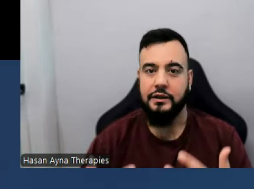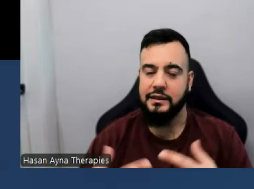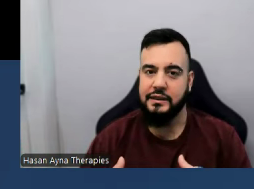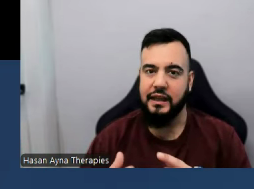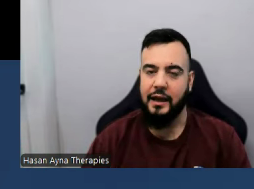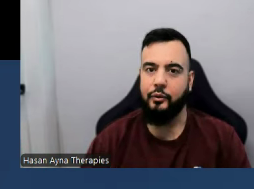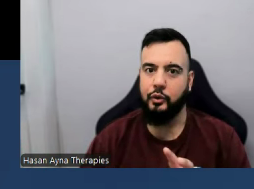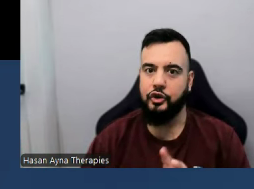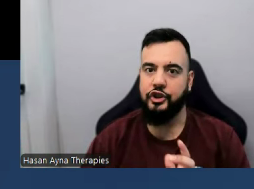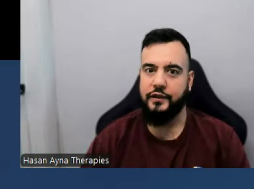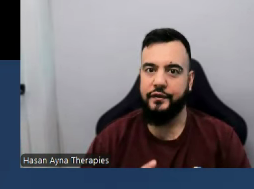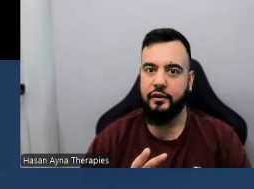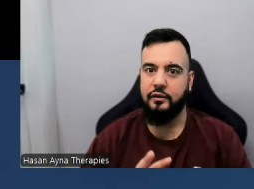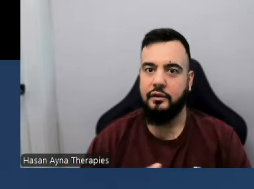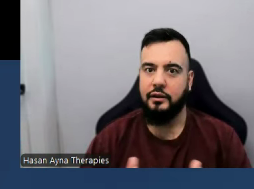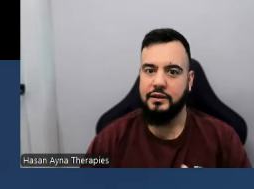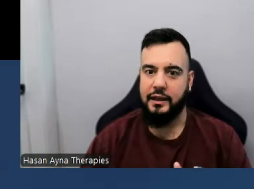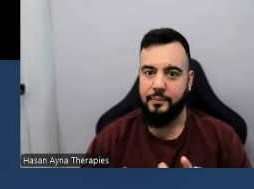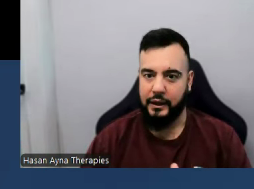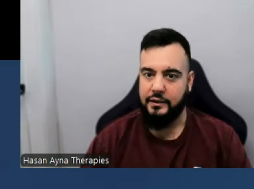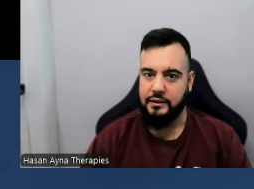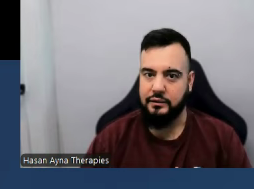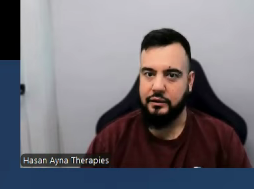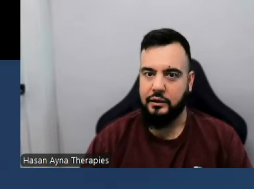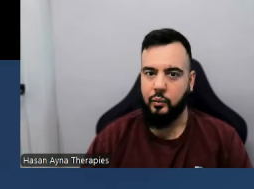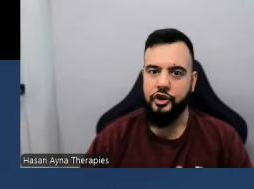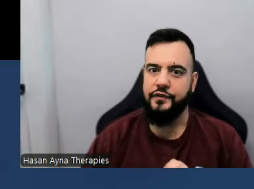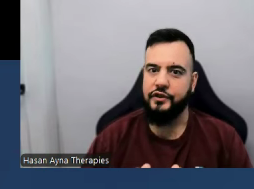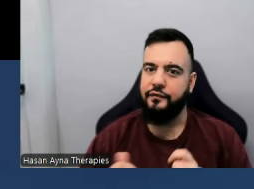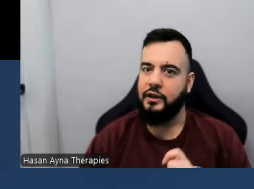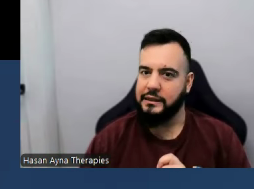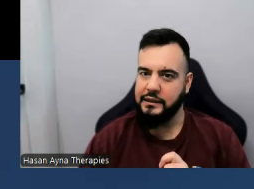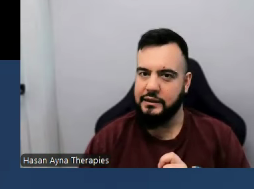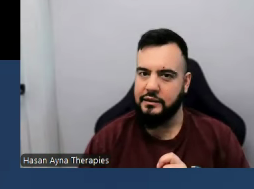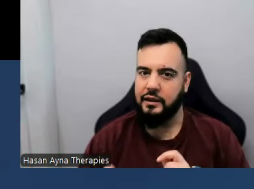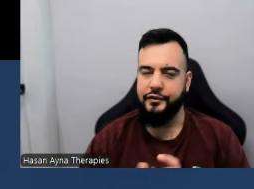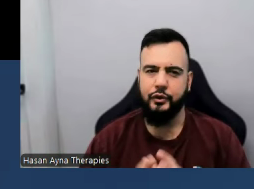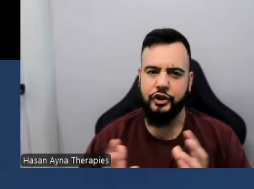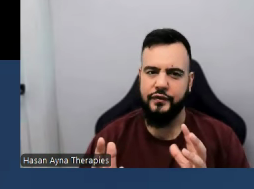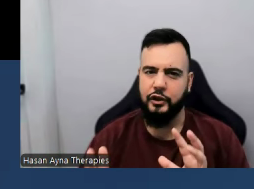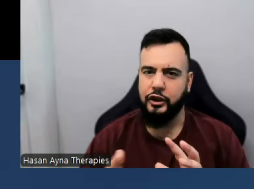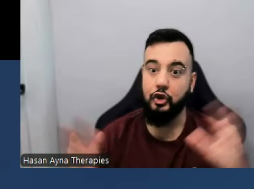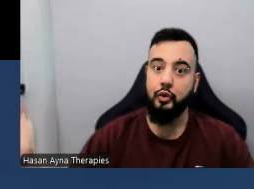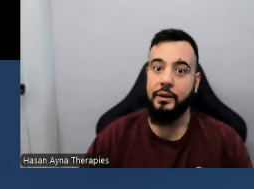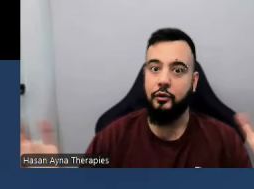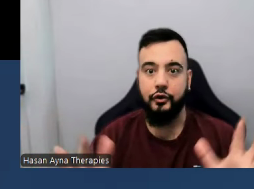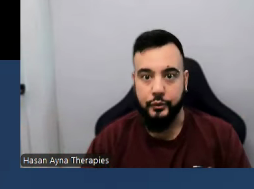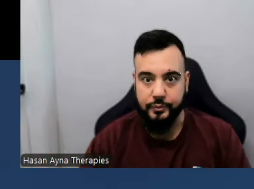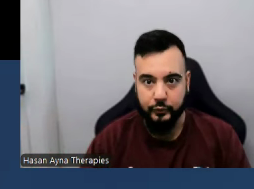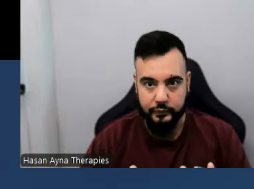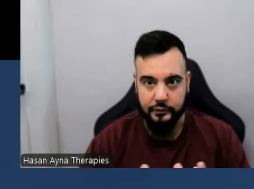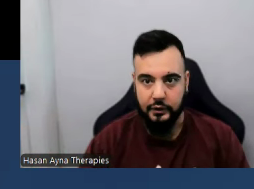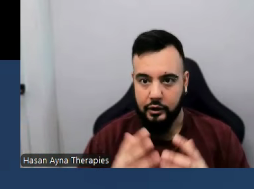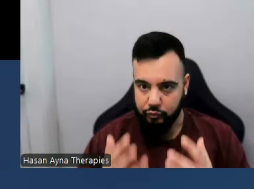yourself. See how your shifts take place. What shifts do you find easiest? Is your shifts looking too big or